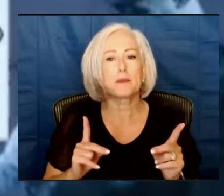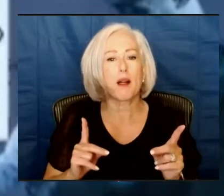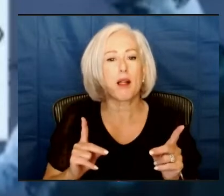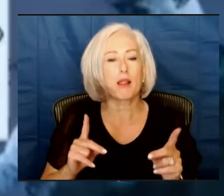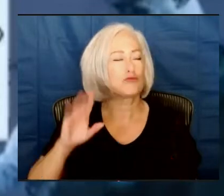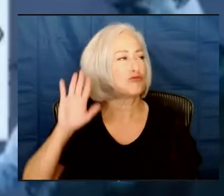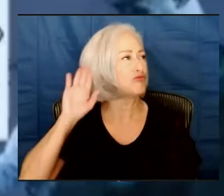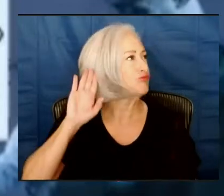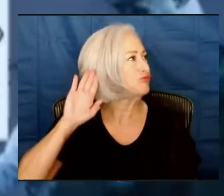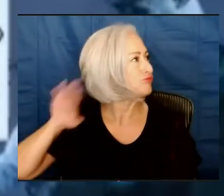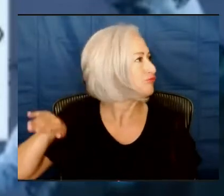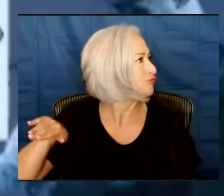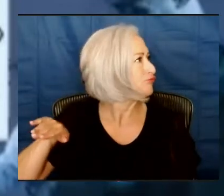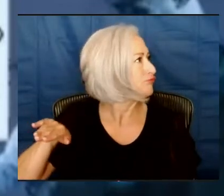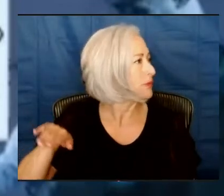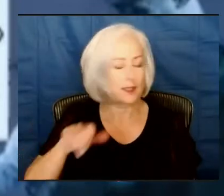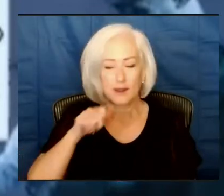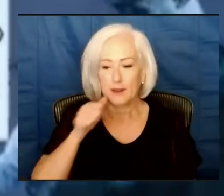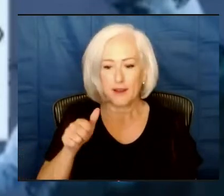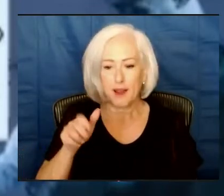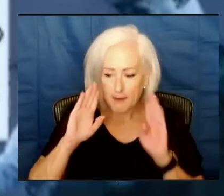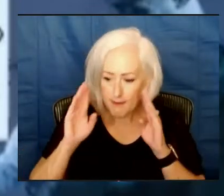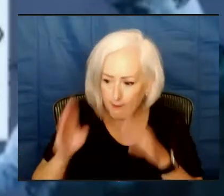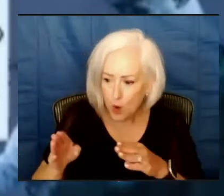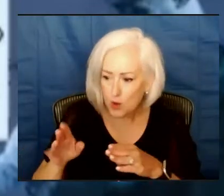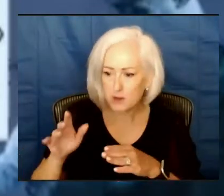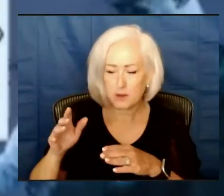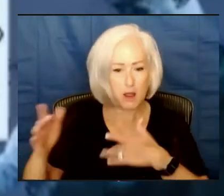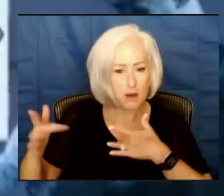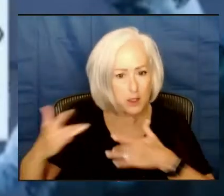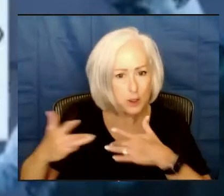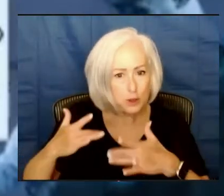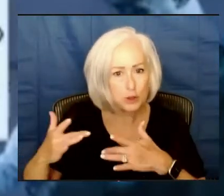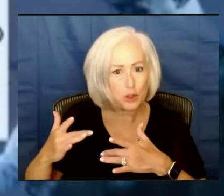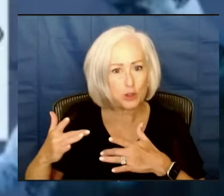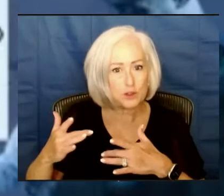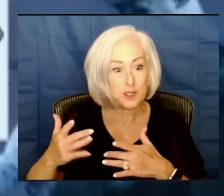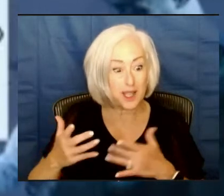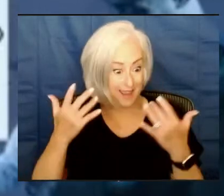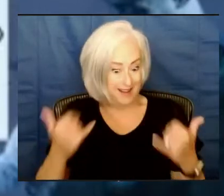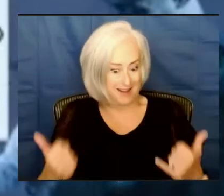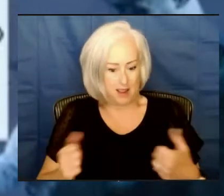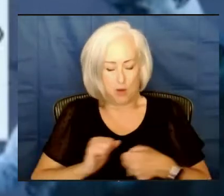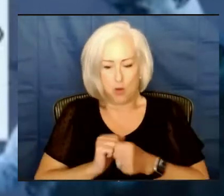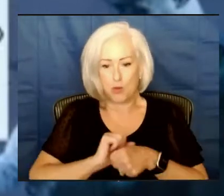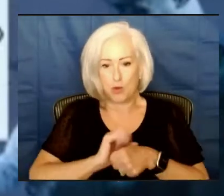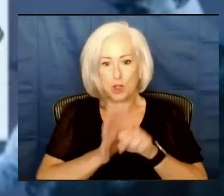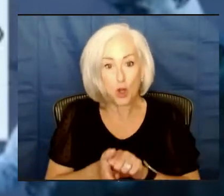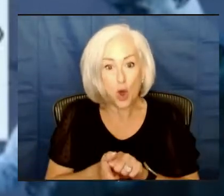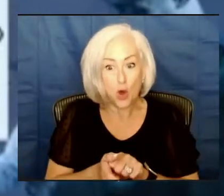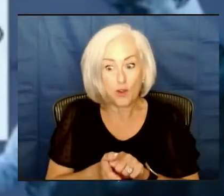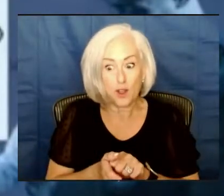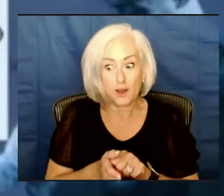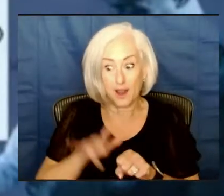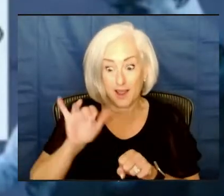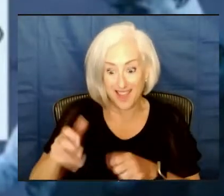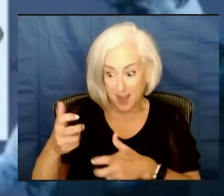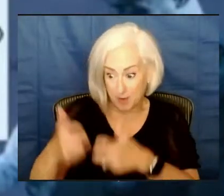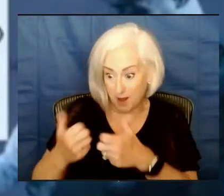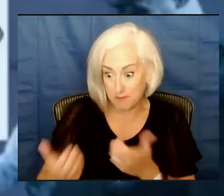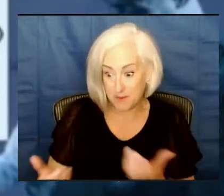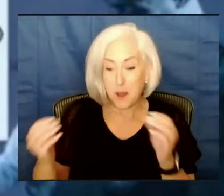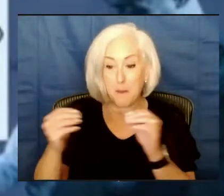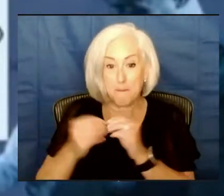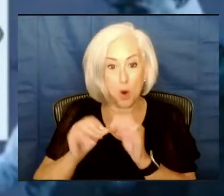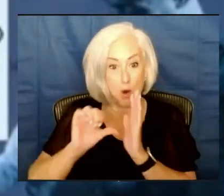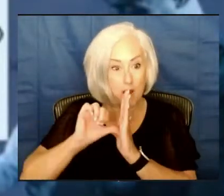pandemic, it's highly highlighted those disparities that exist. So the reality is, I don't think it's worse. I think that